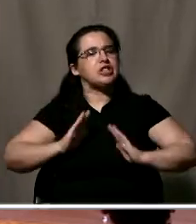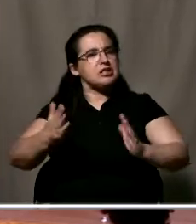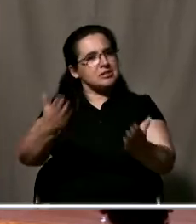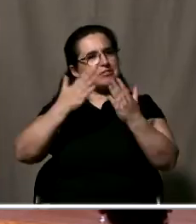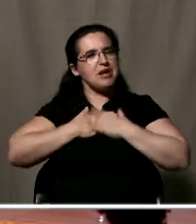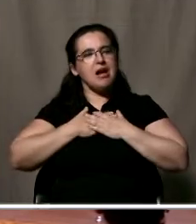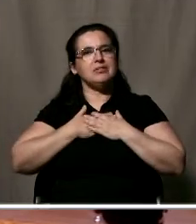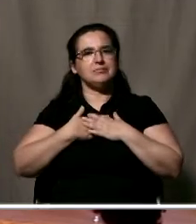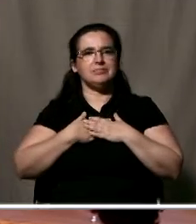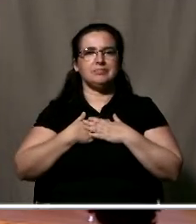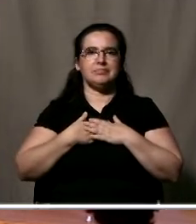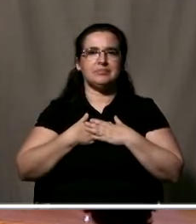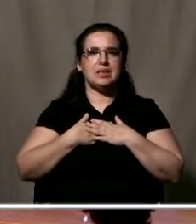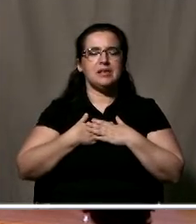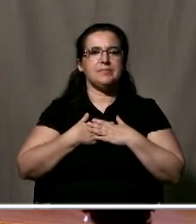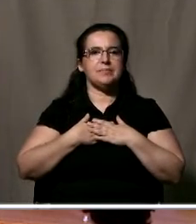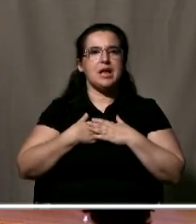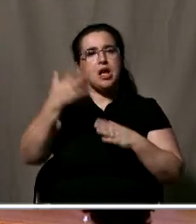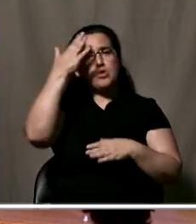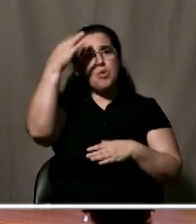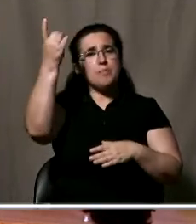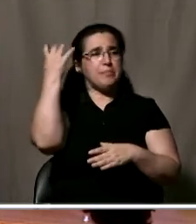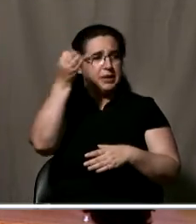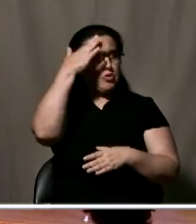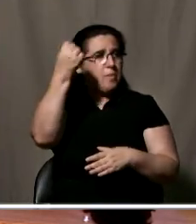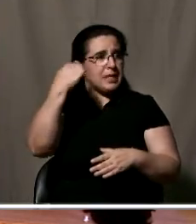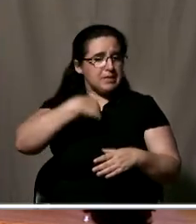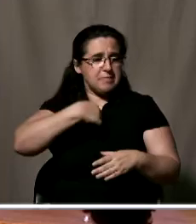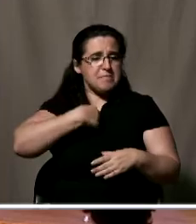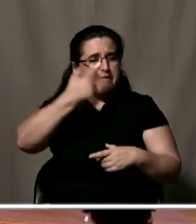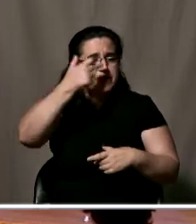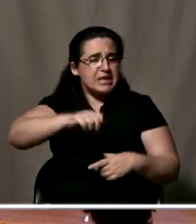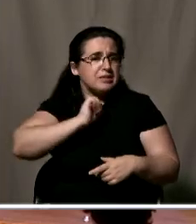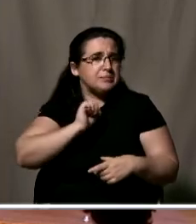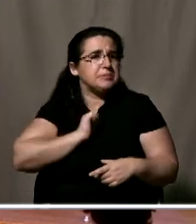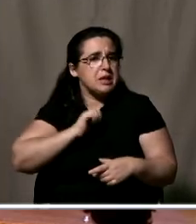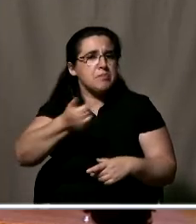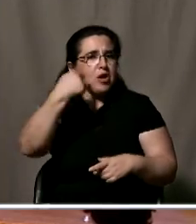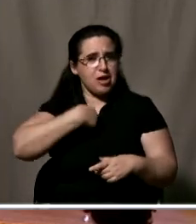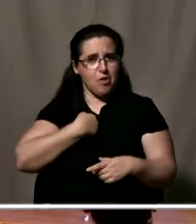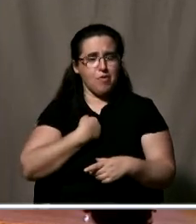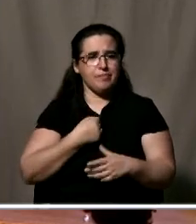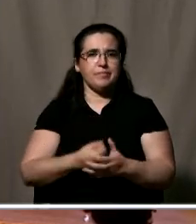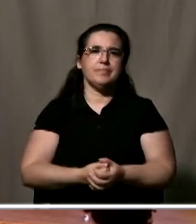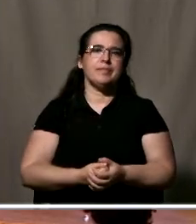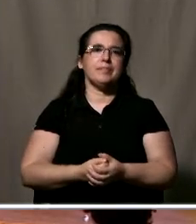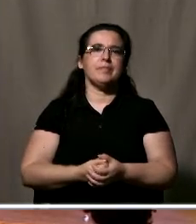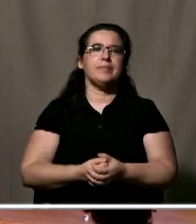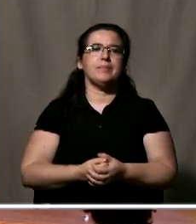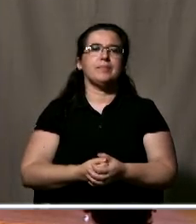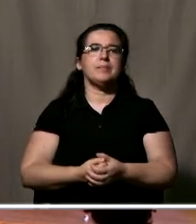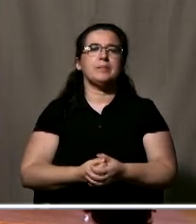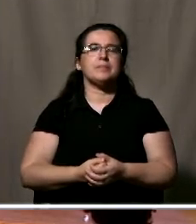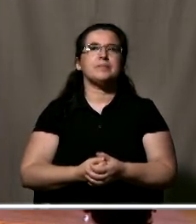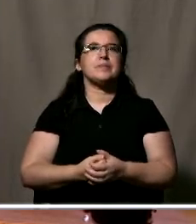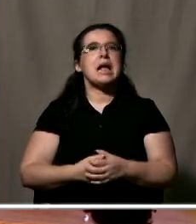see the one that understands me better than I understand myself. Aquele que entende as minhas fraquezas. I see the one who's made an eternal oath to redeem me and save me. Vejo aquele que